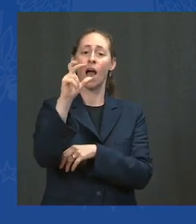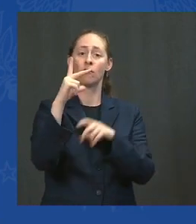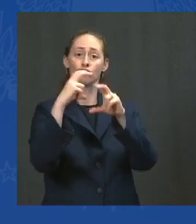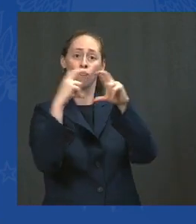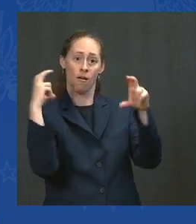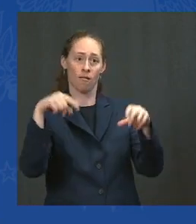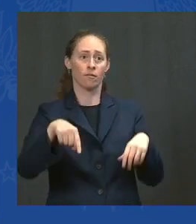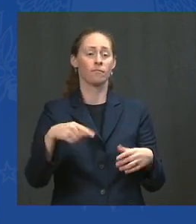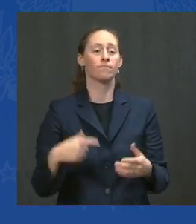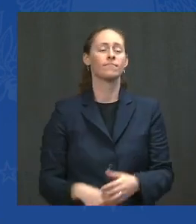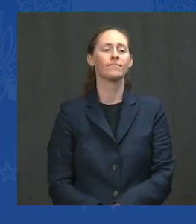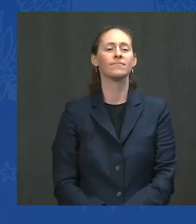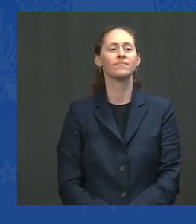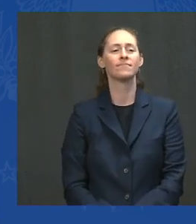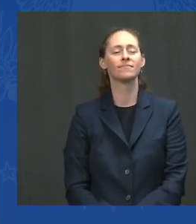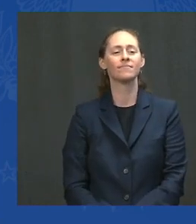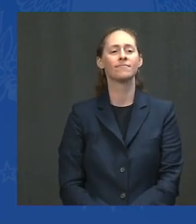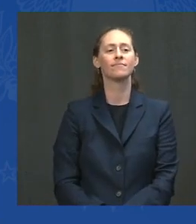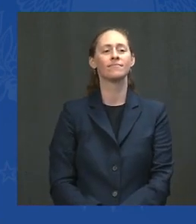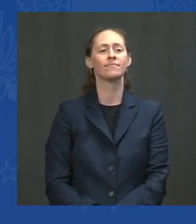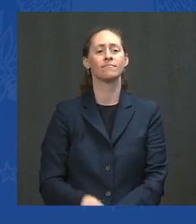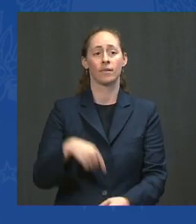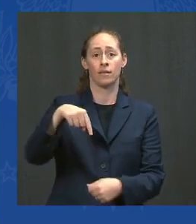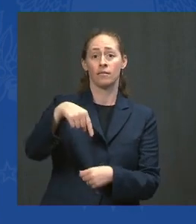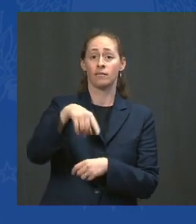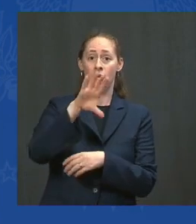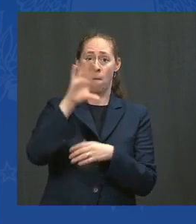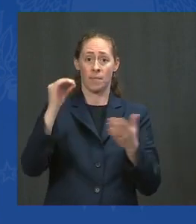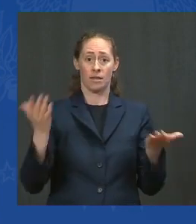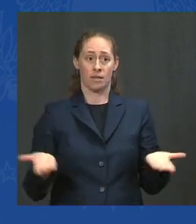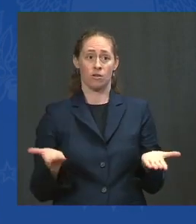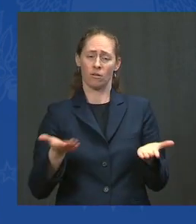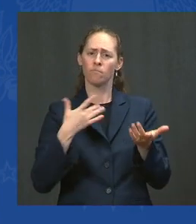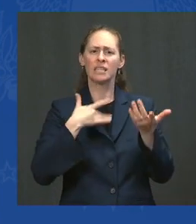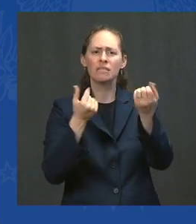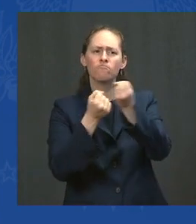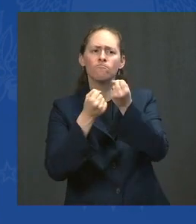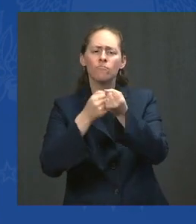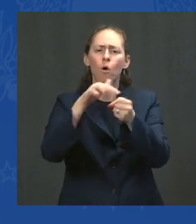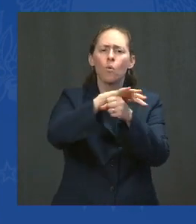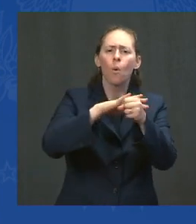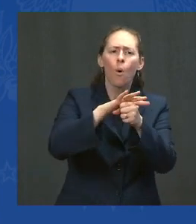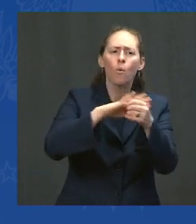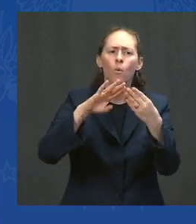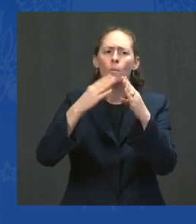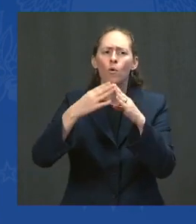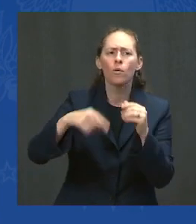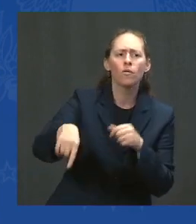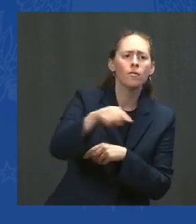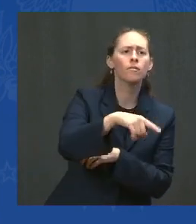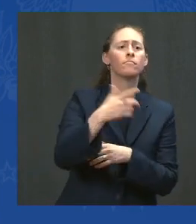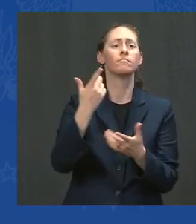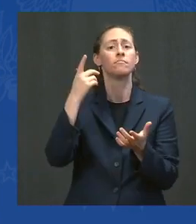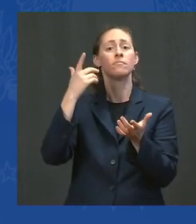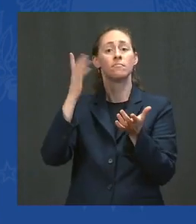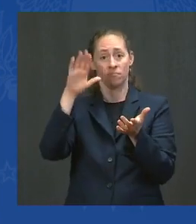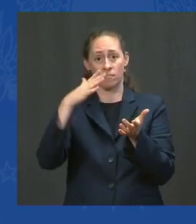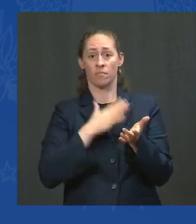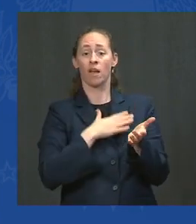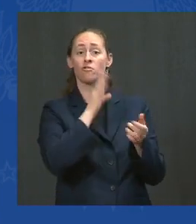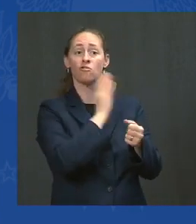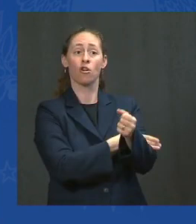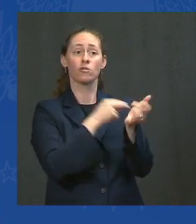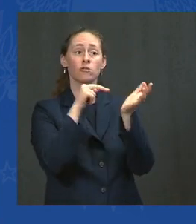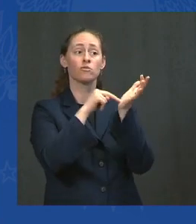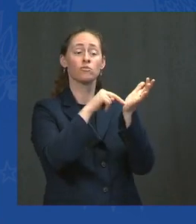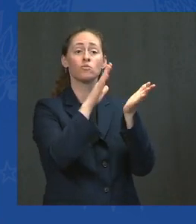my daughter to nursing school. So thank you, and Mr. President, for doing all